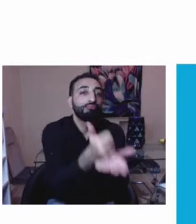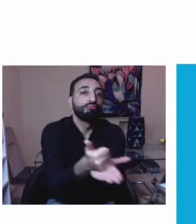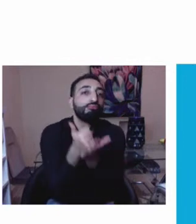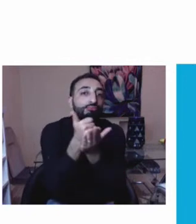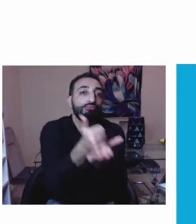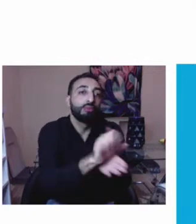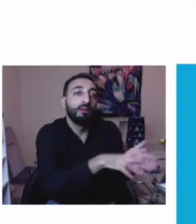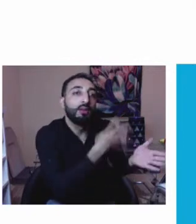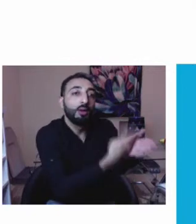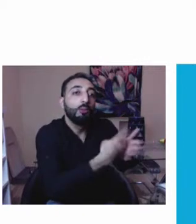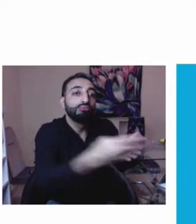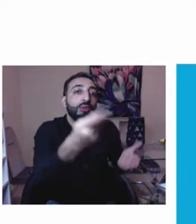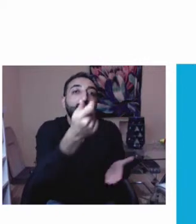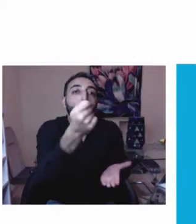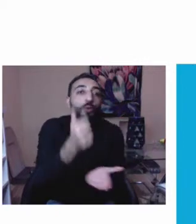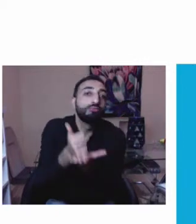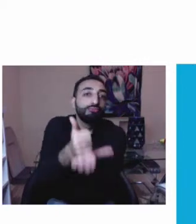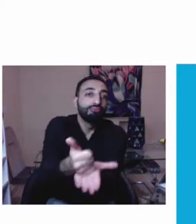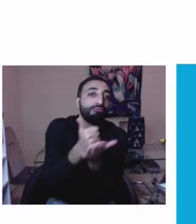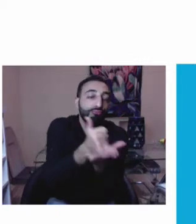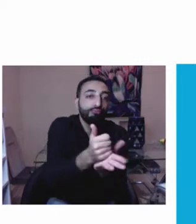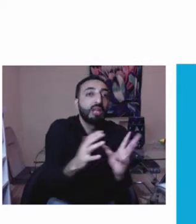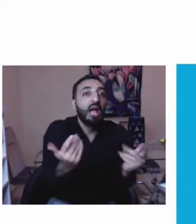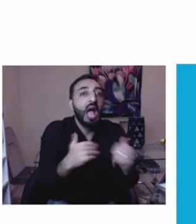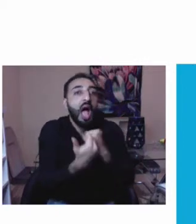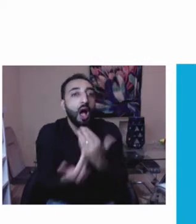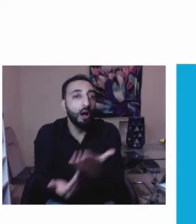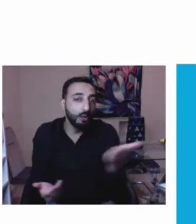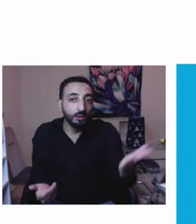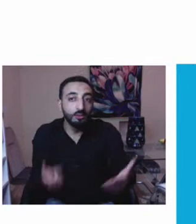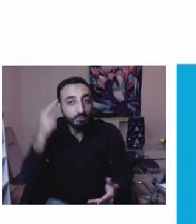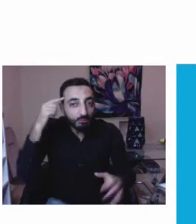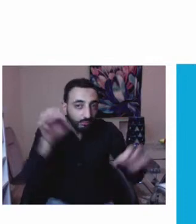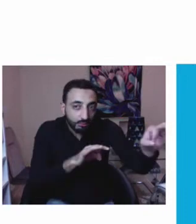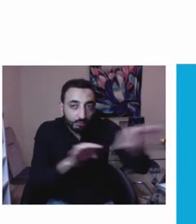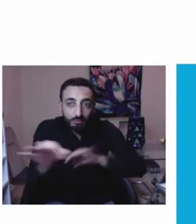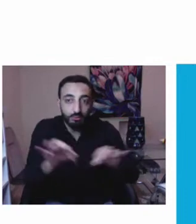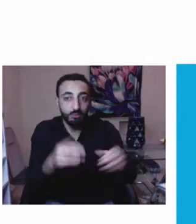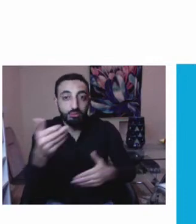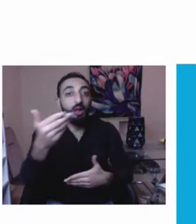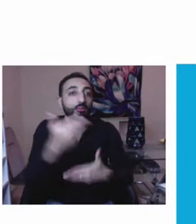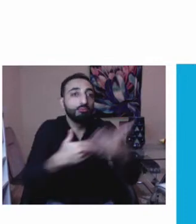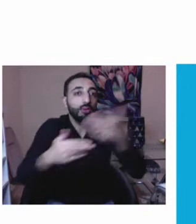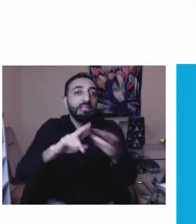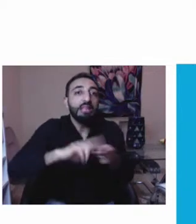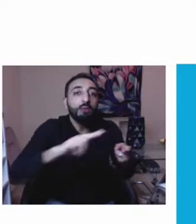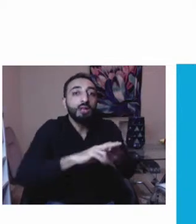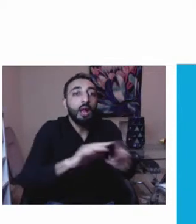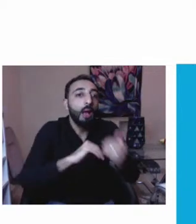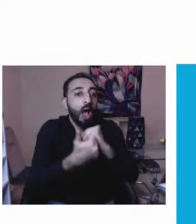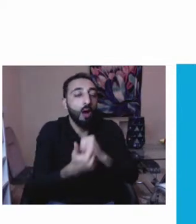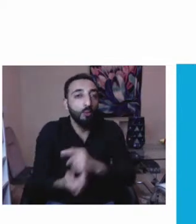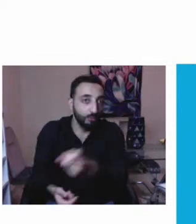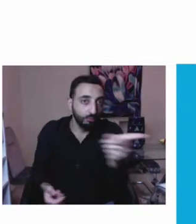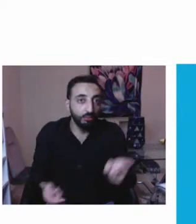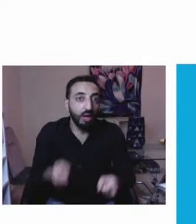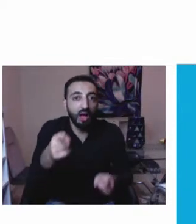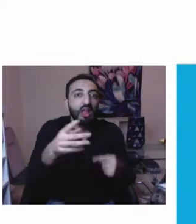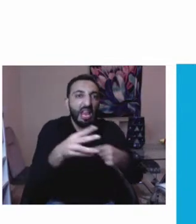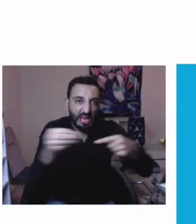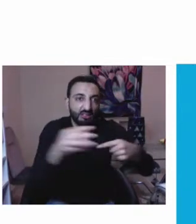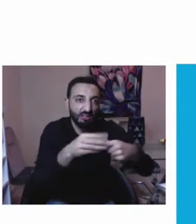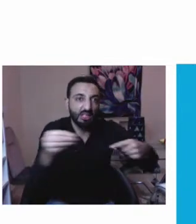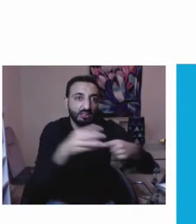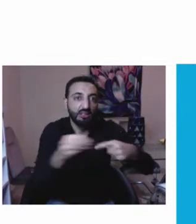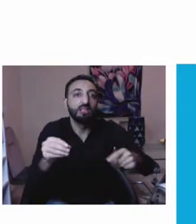building. Notably, also significant gaps remain in our collective knowledge and understanding of trends, practices and opportunities